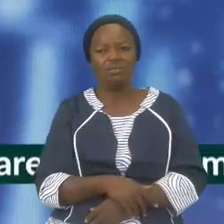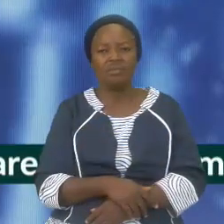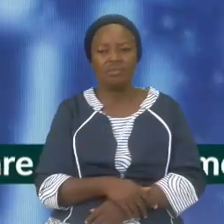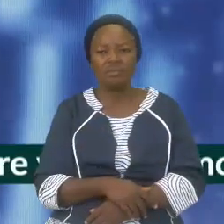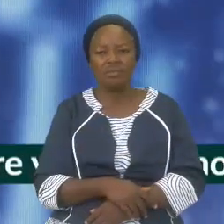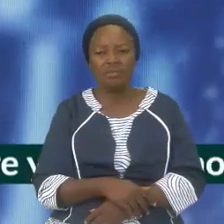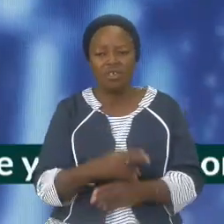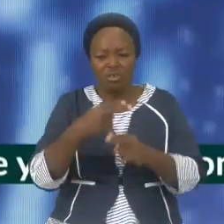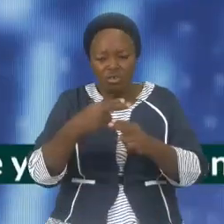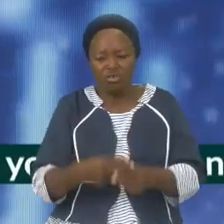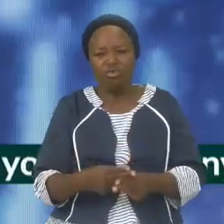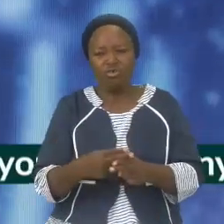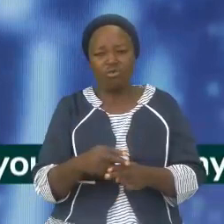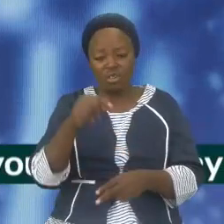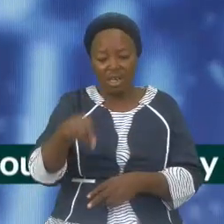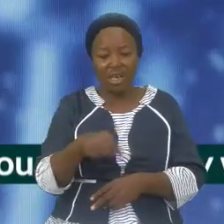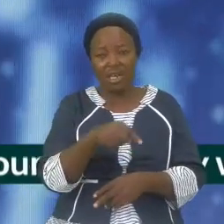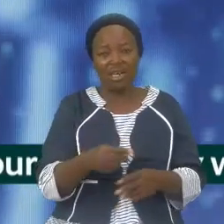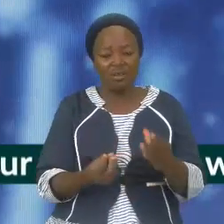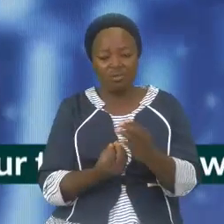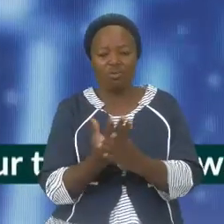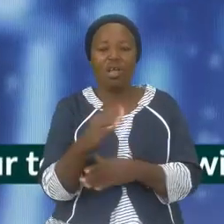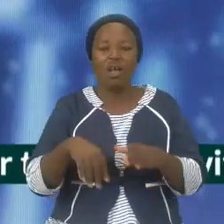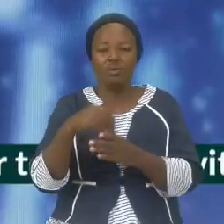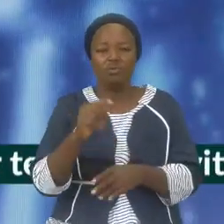Short leg growing out, check up.